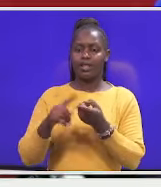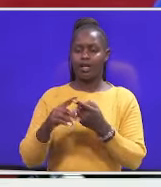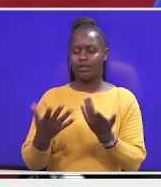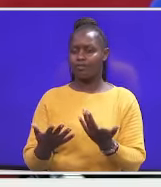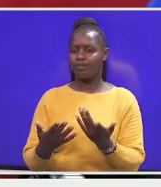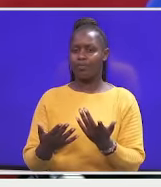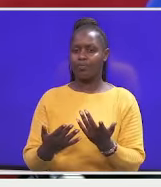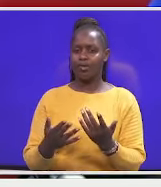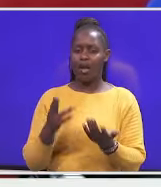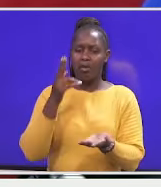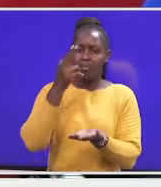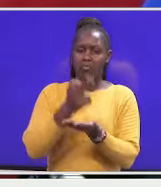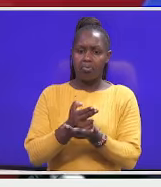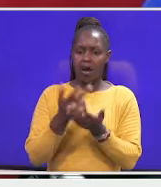of